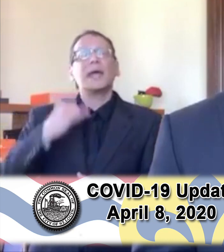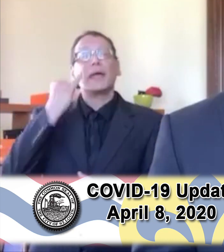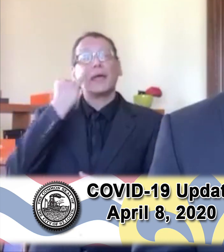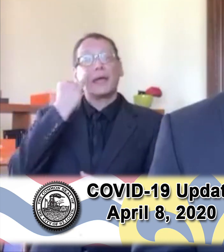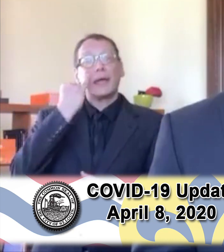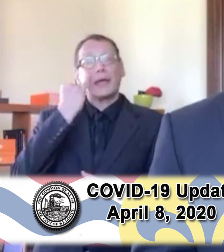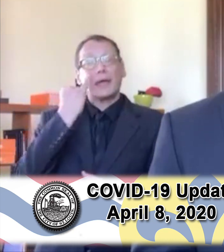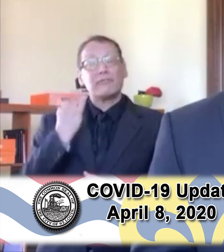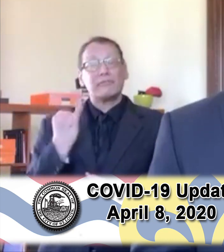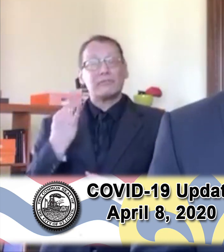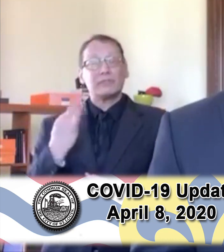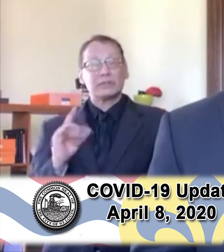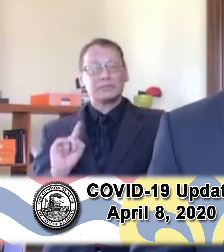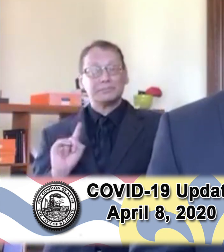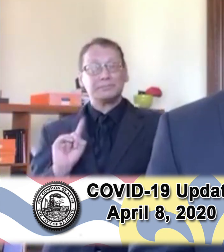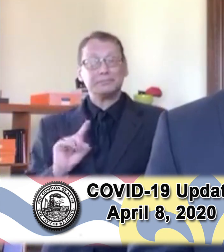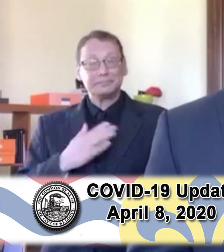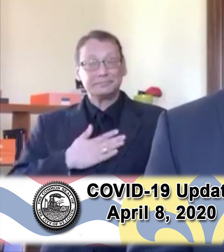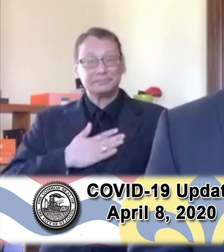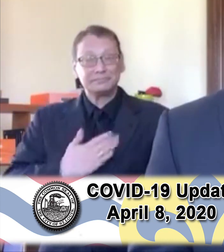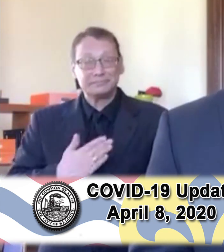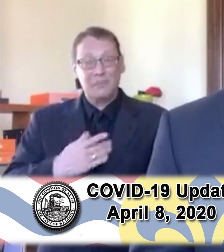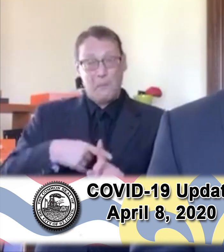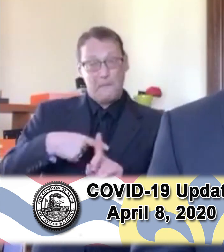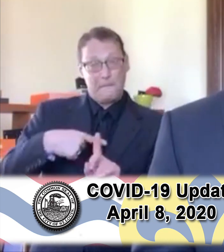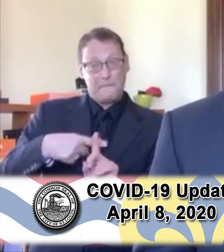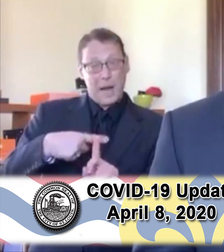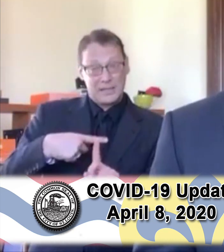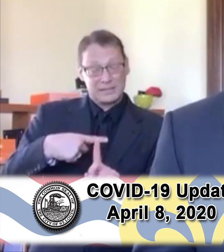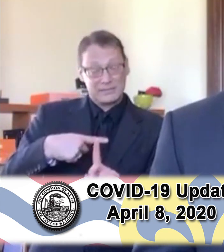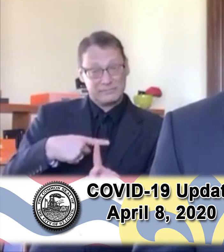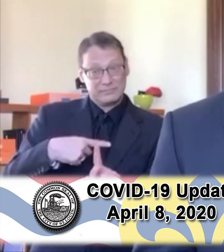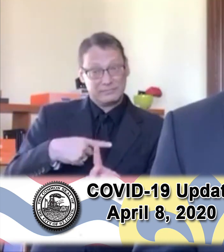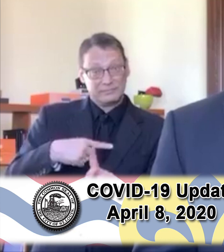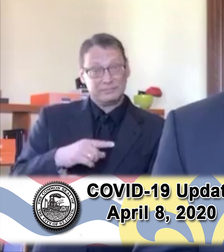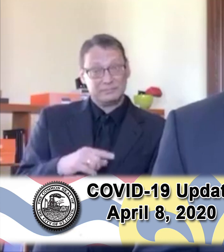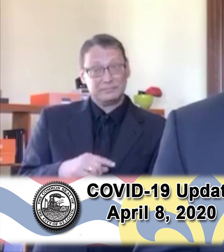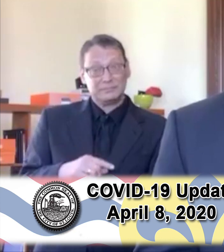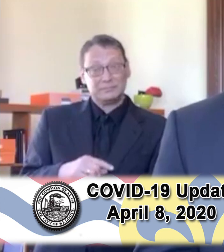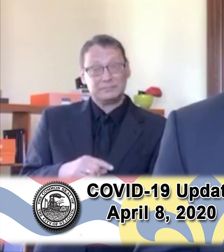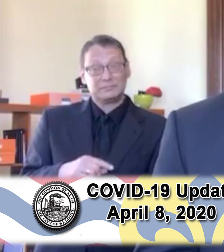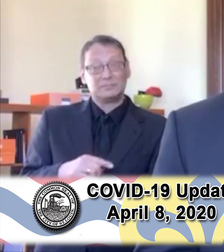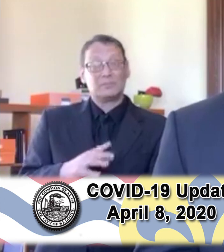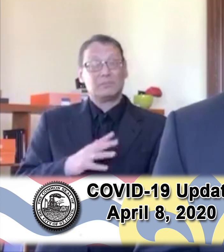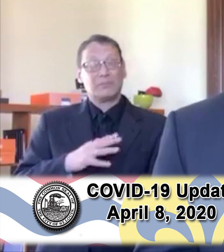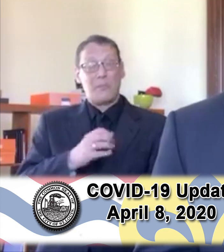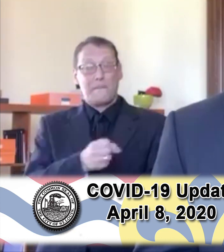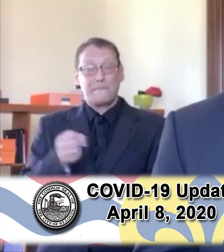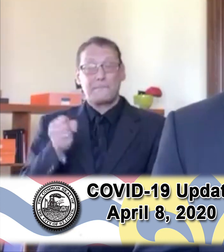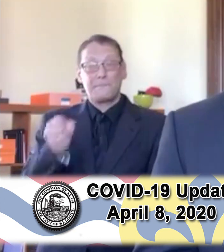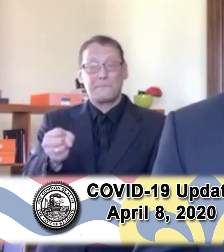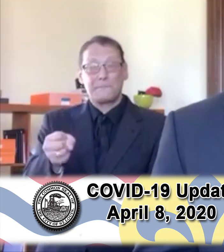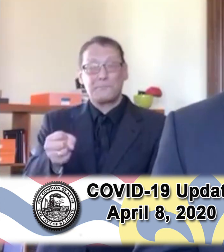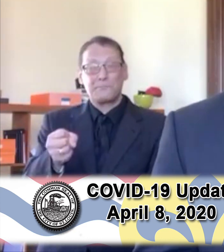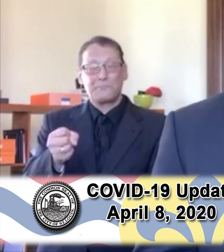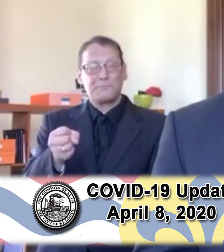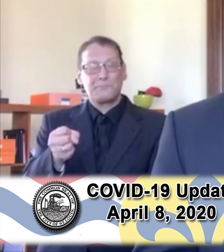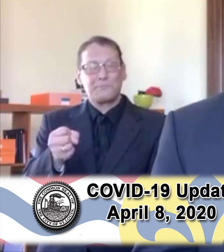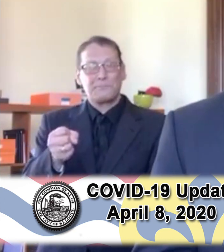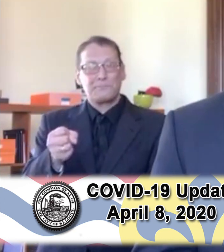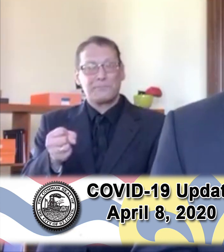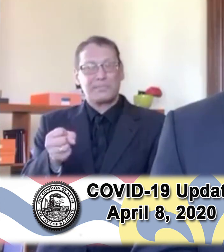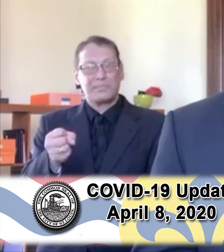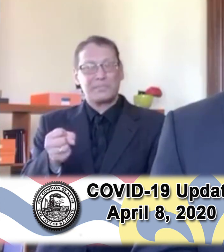they're found to be positive, or maybe through contact tracing, someone is given an official quarantine, what systems or measures are in